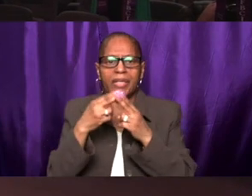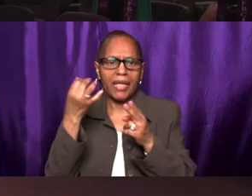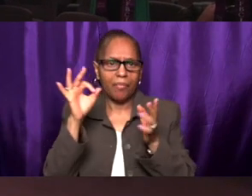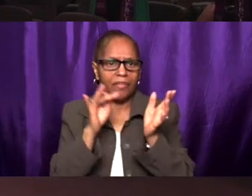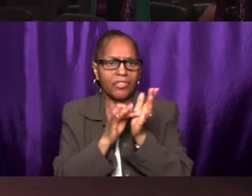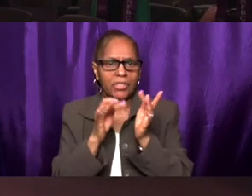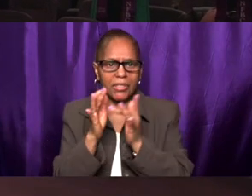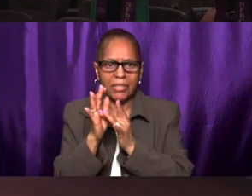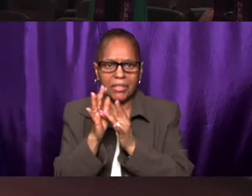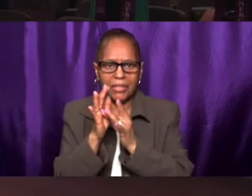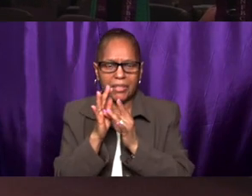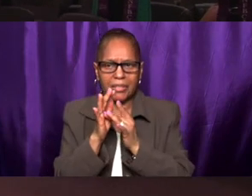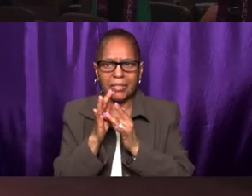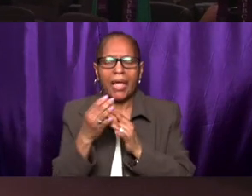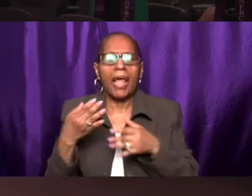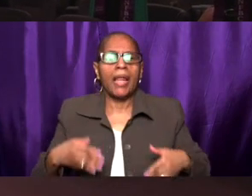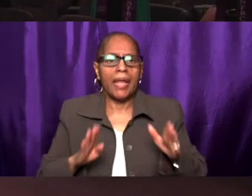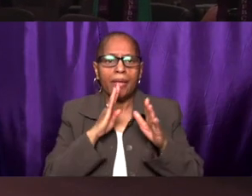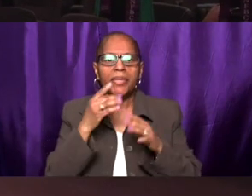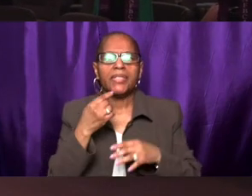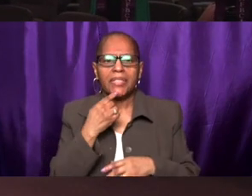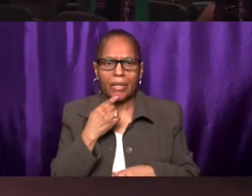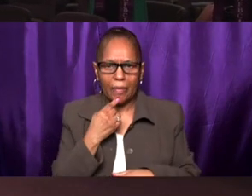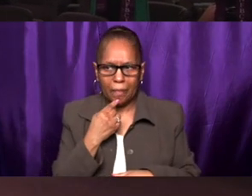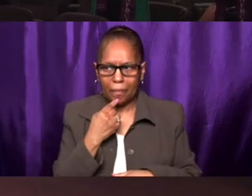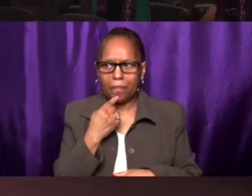of Jesus. Let it be so.